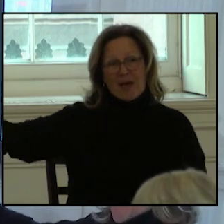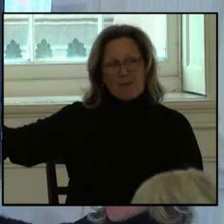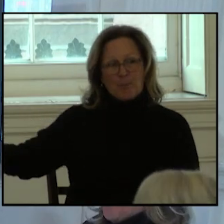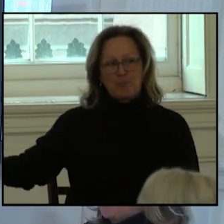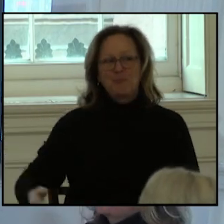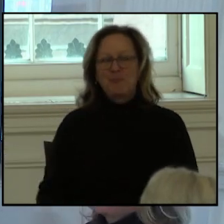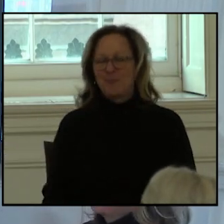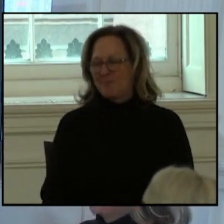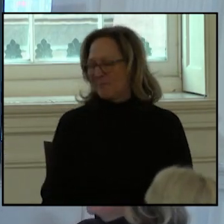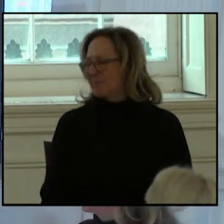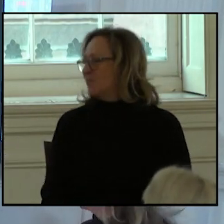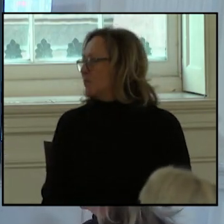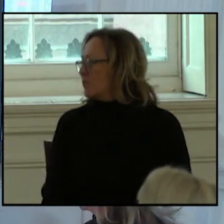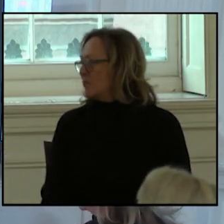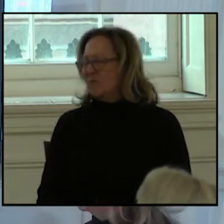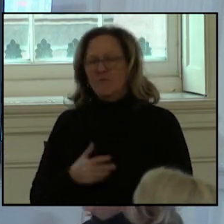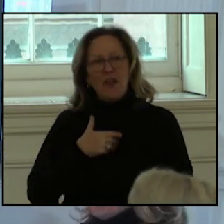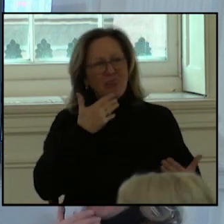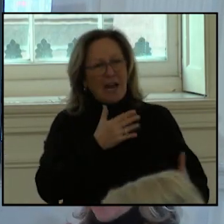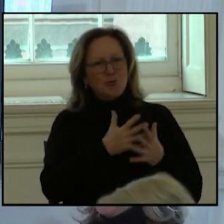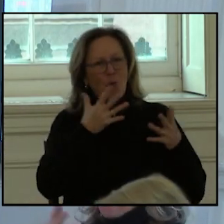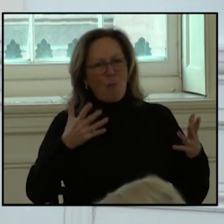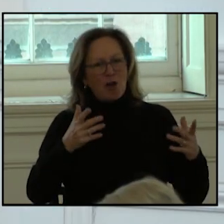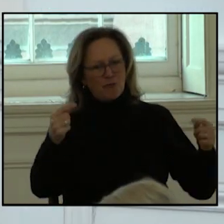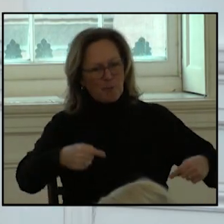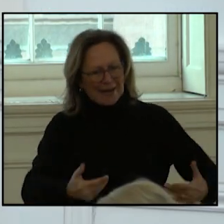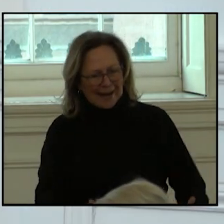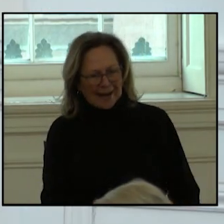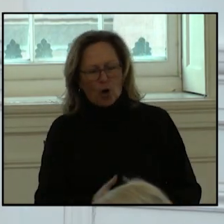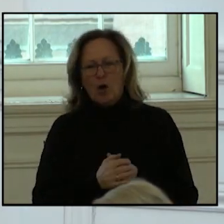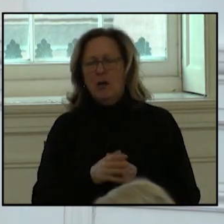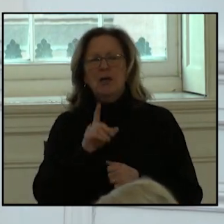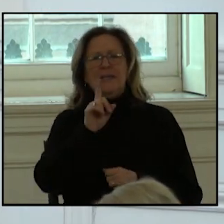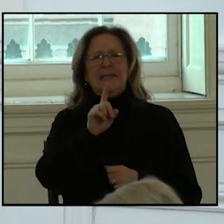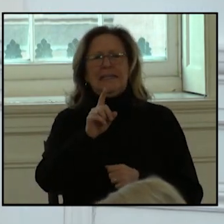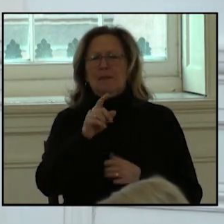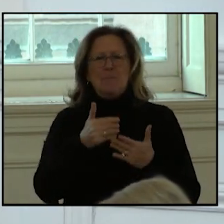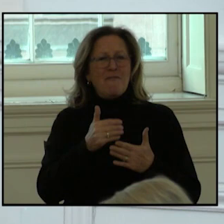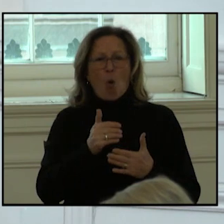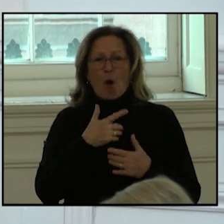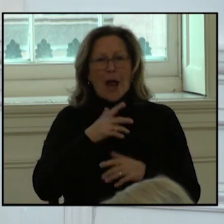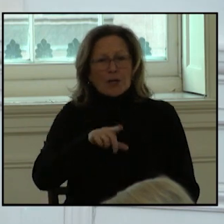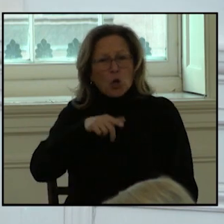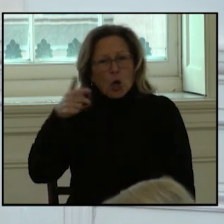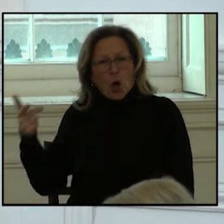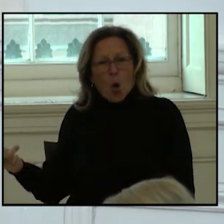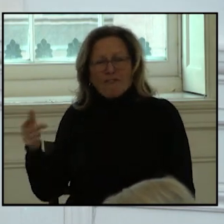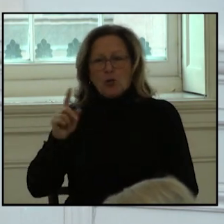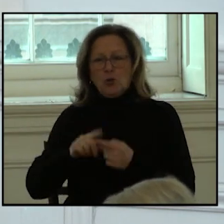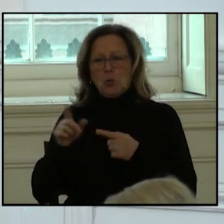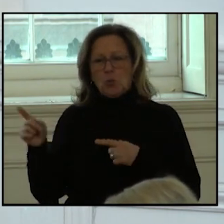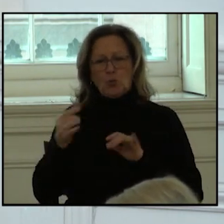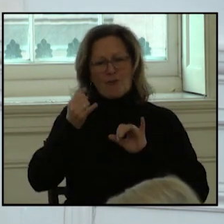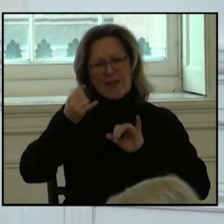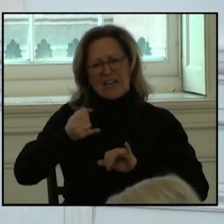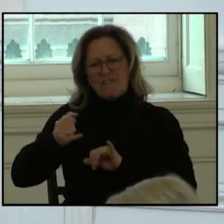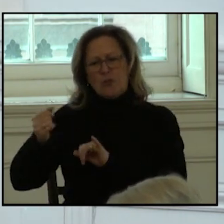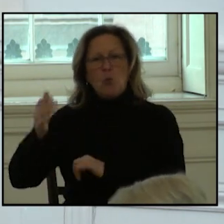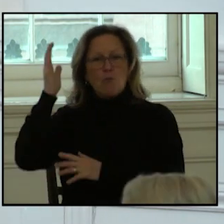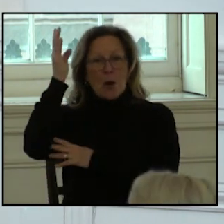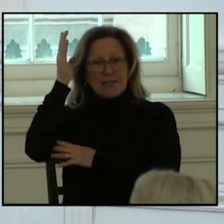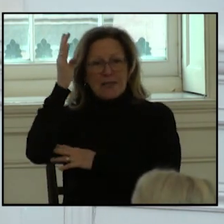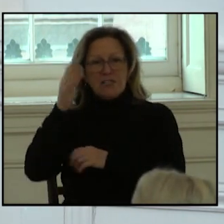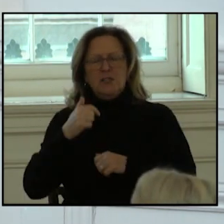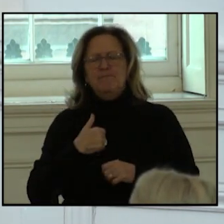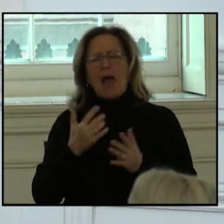Thank you all so very much for being here. Before I turn it over to you to give your individual presentations, I want to ask